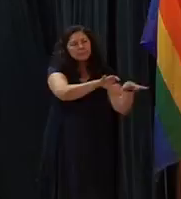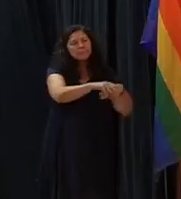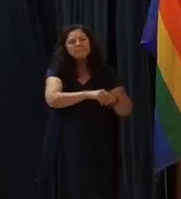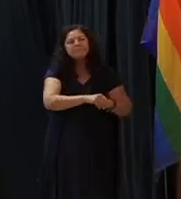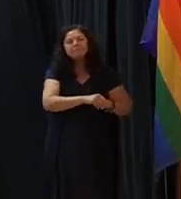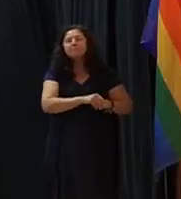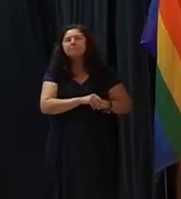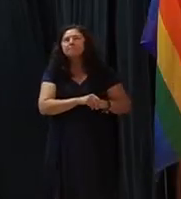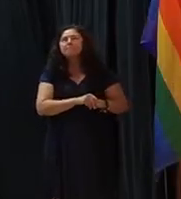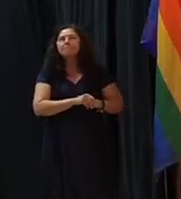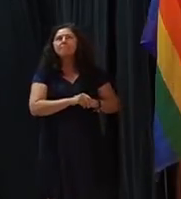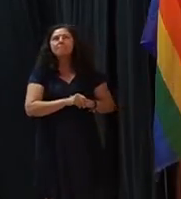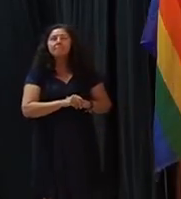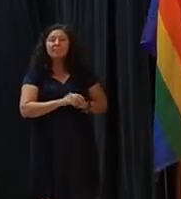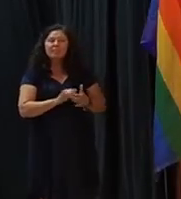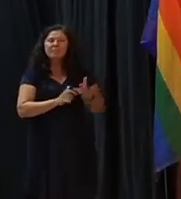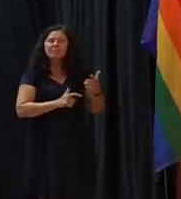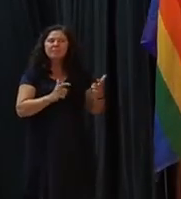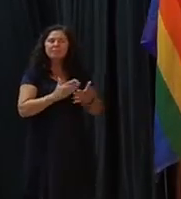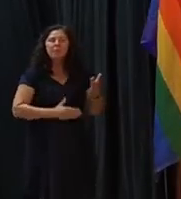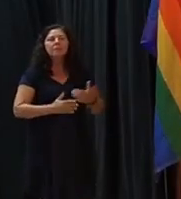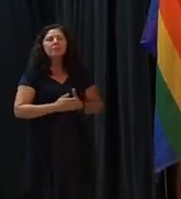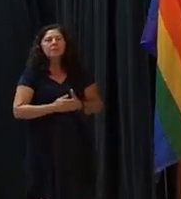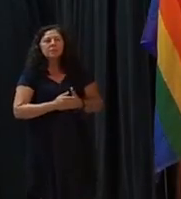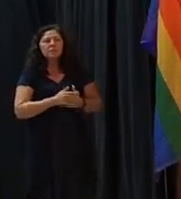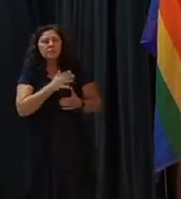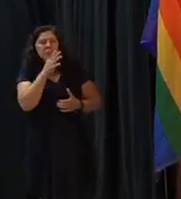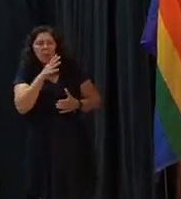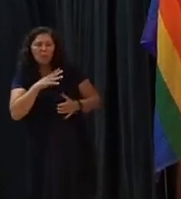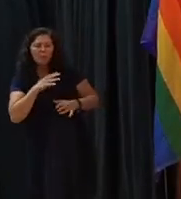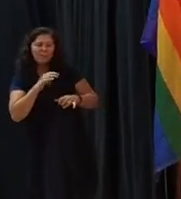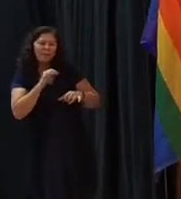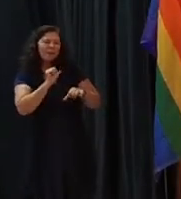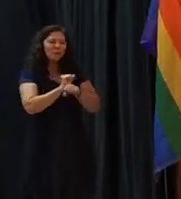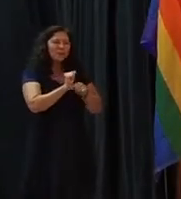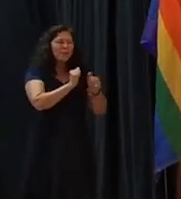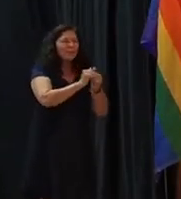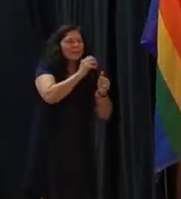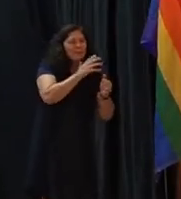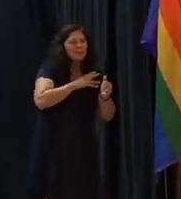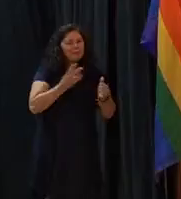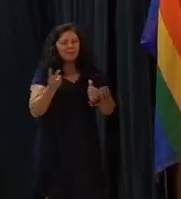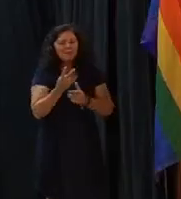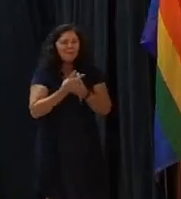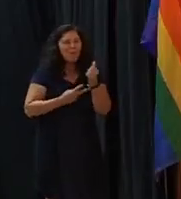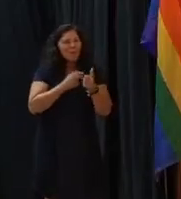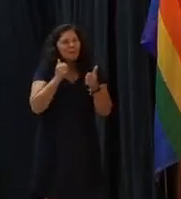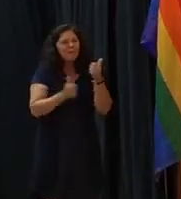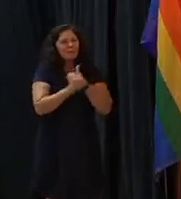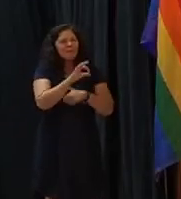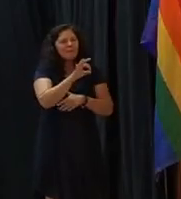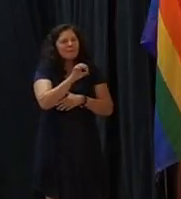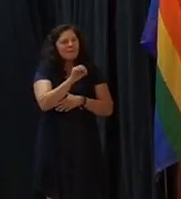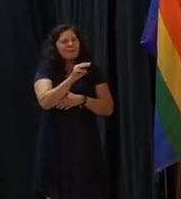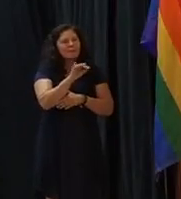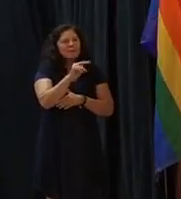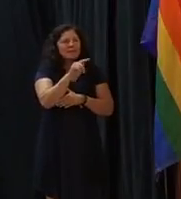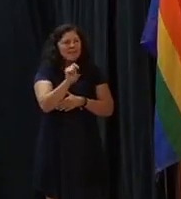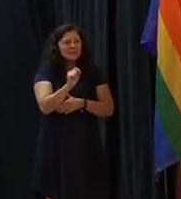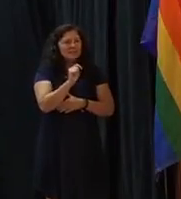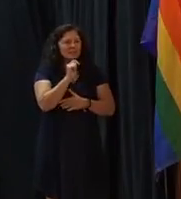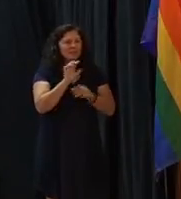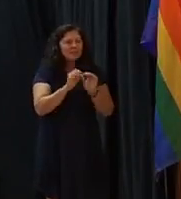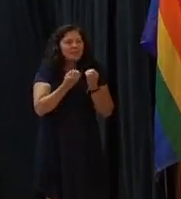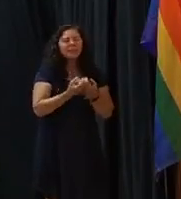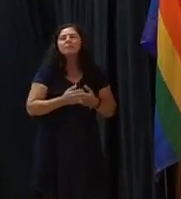So we, the women, started working with women who are working as feminist organizations. And in that case, when we feminist